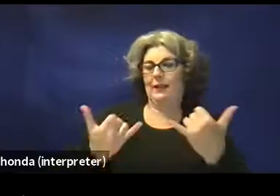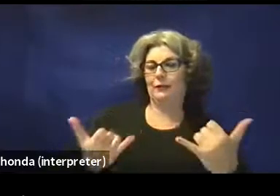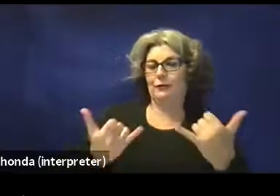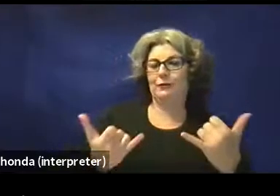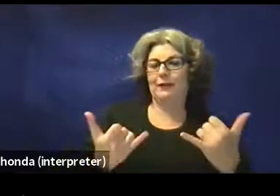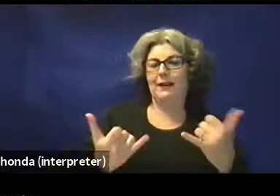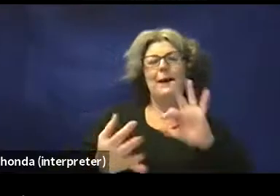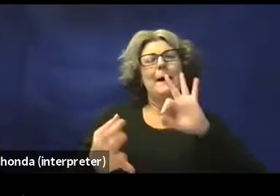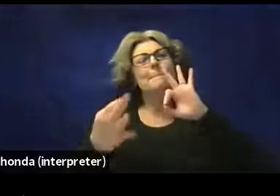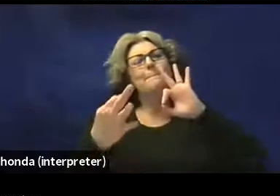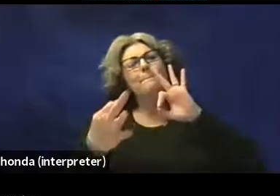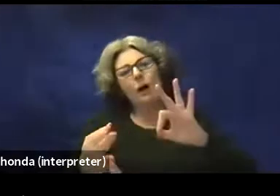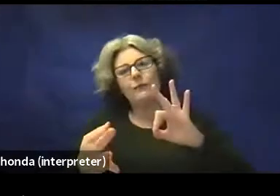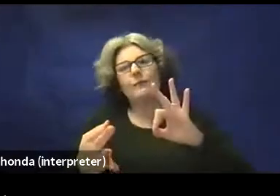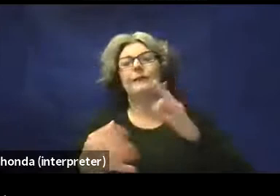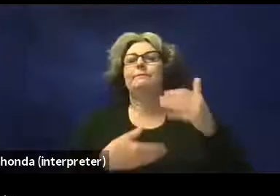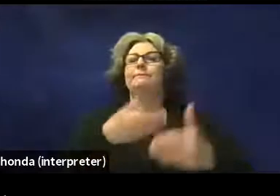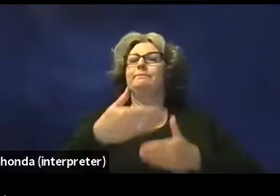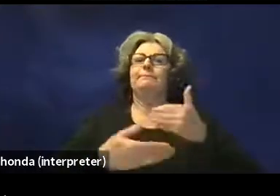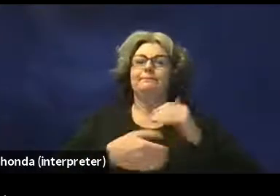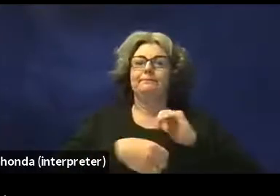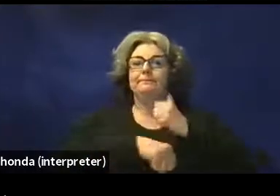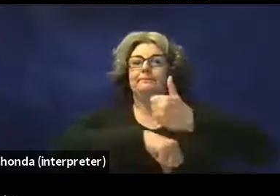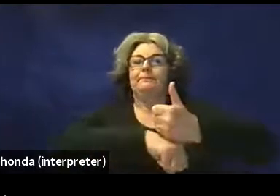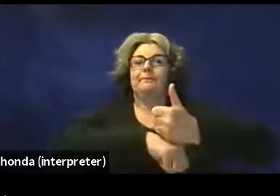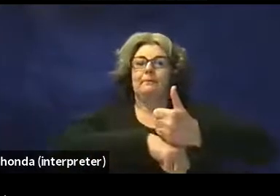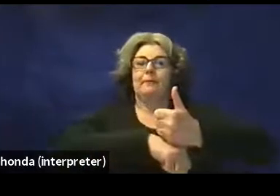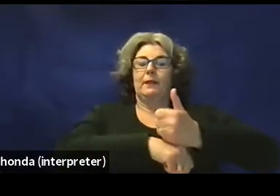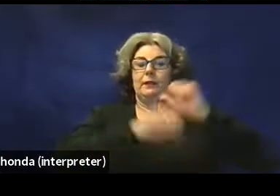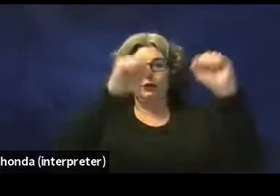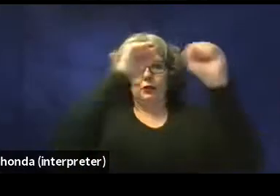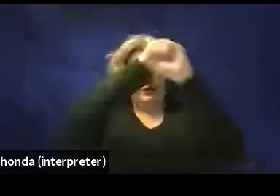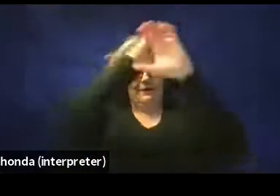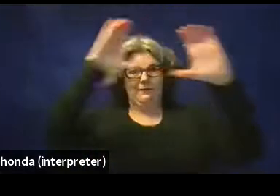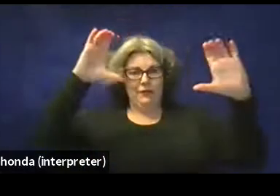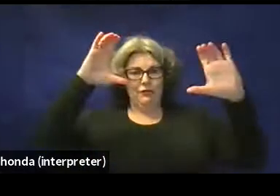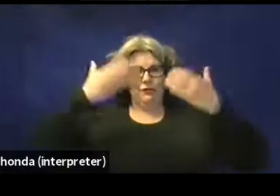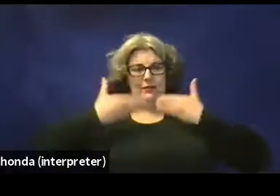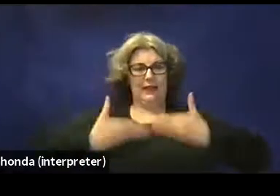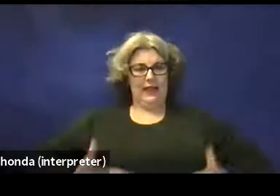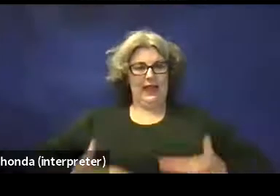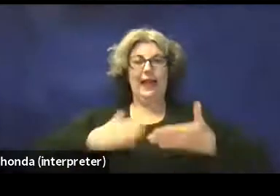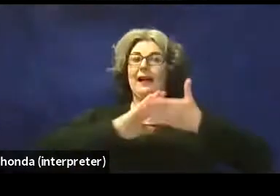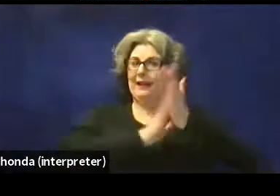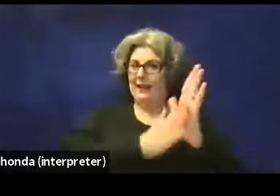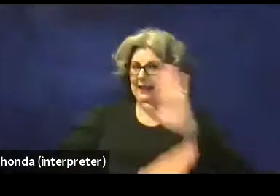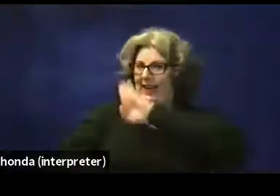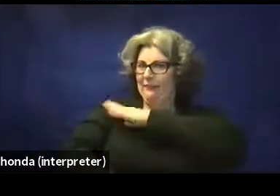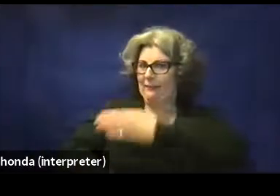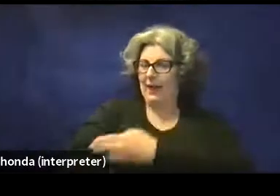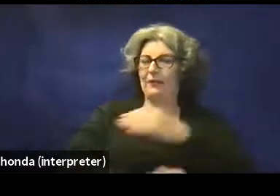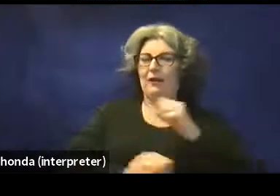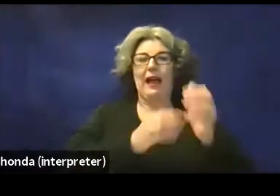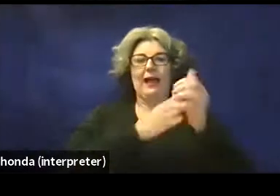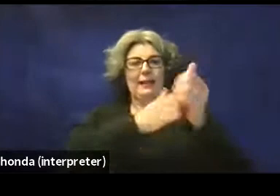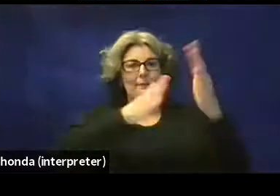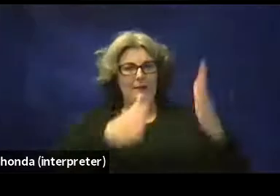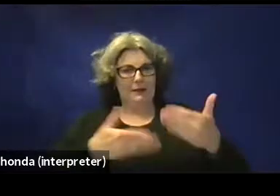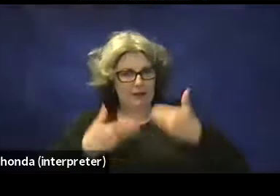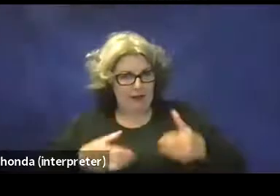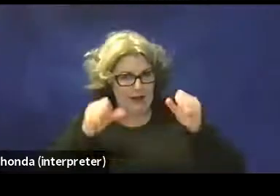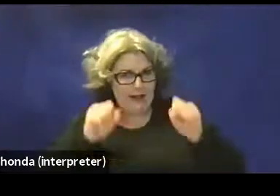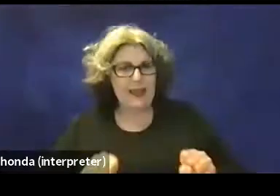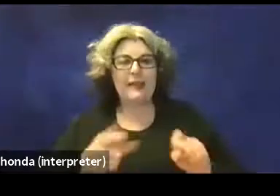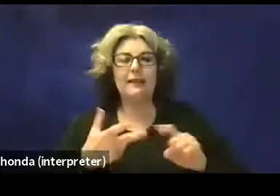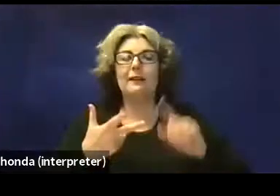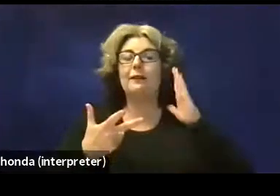the perfect stage to start to envision yourself as someone who can have power and be in power in the